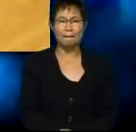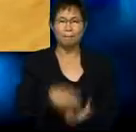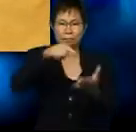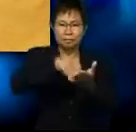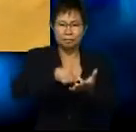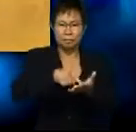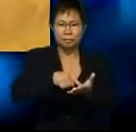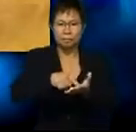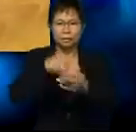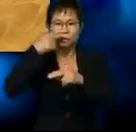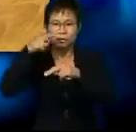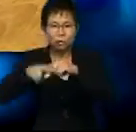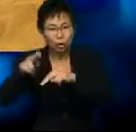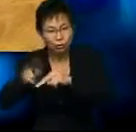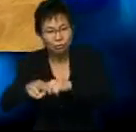This is salt,